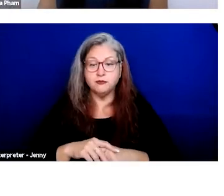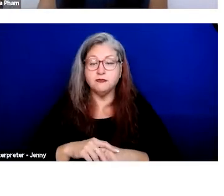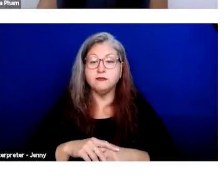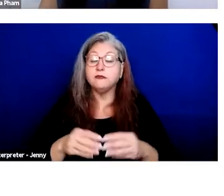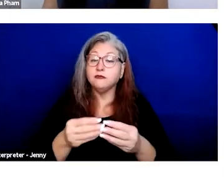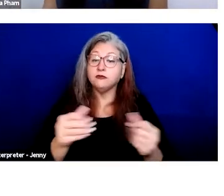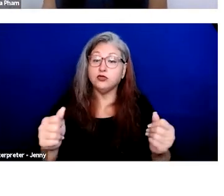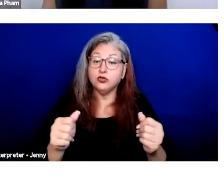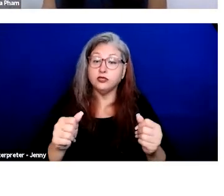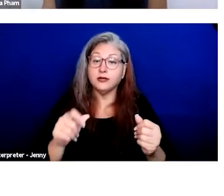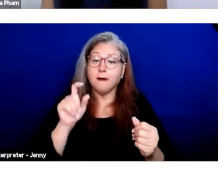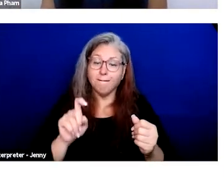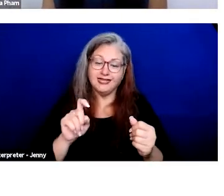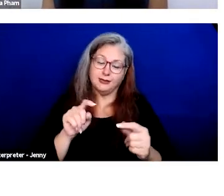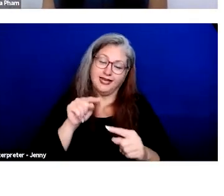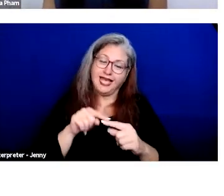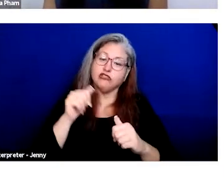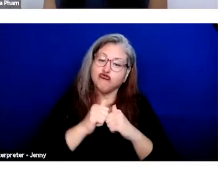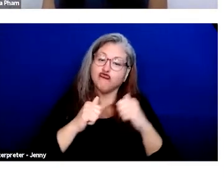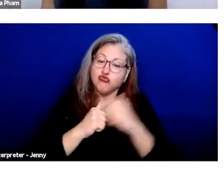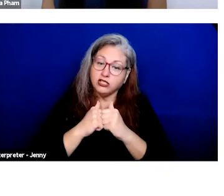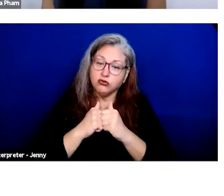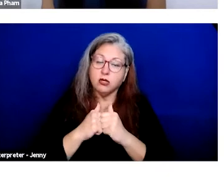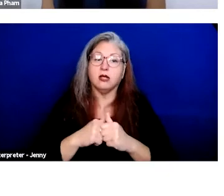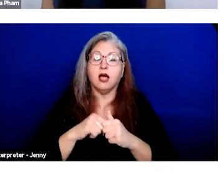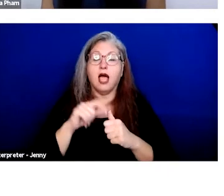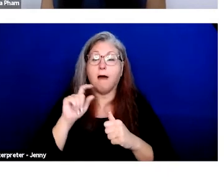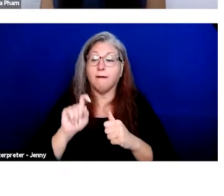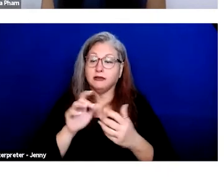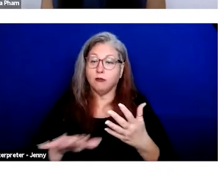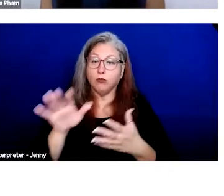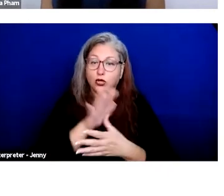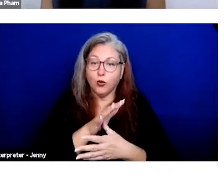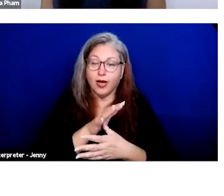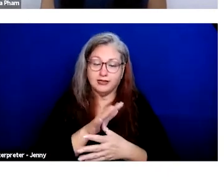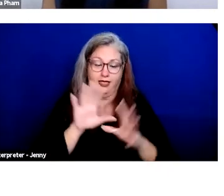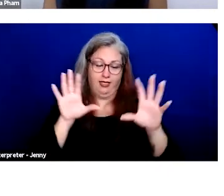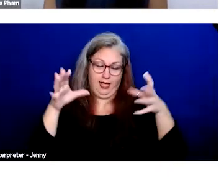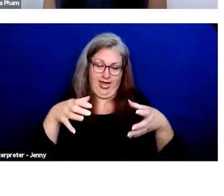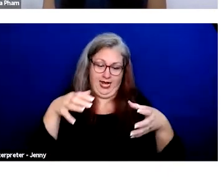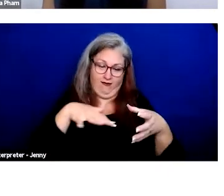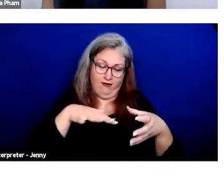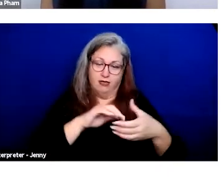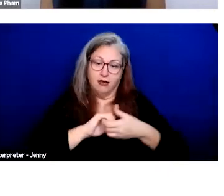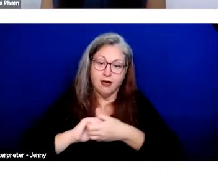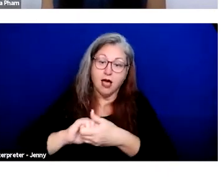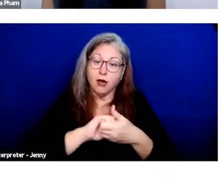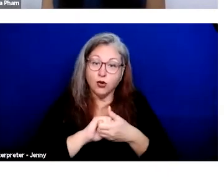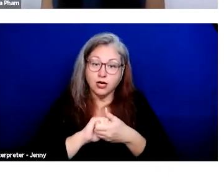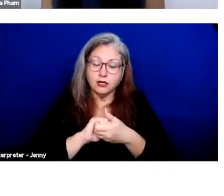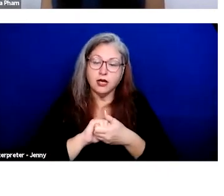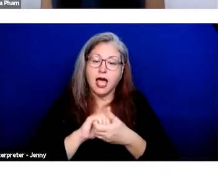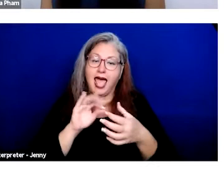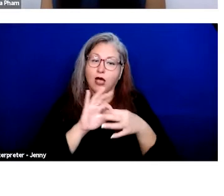Solutions have to be structural, which means they have to prioritize the collective, the collaborative, and the